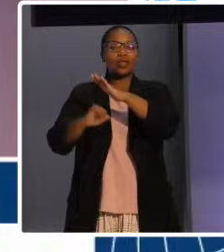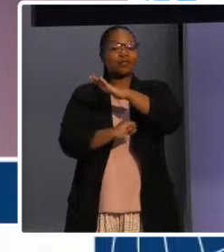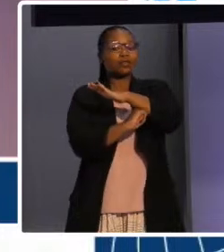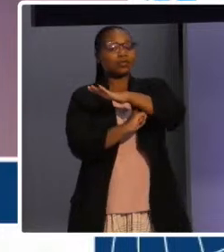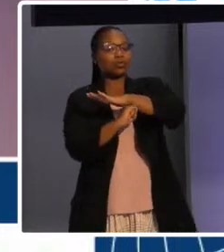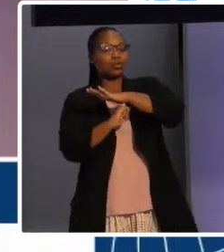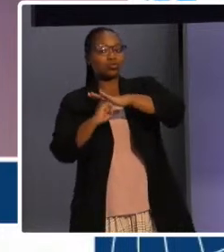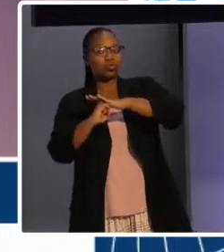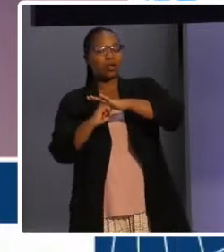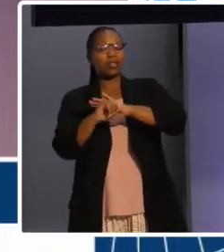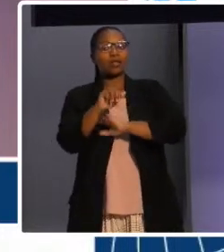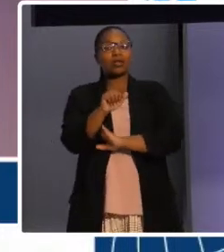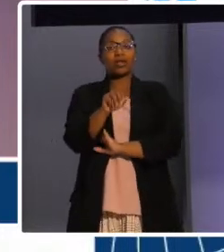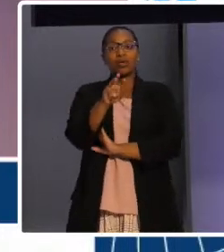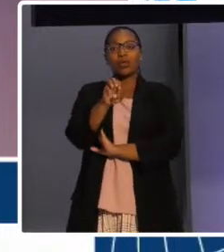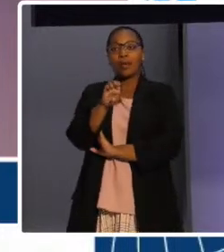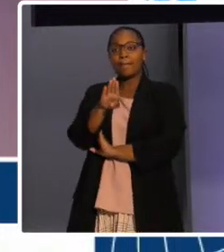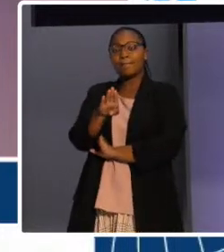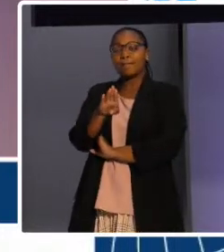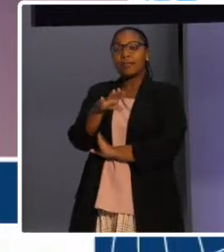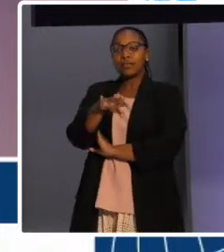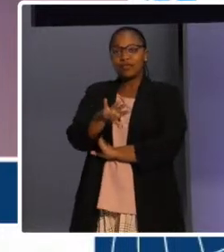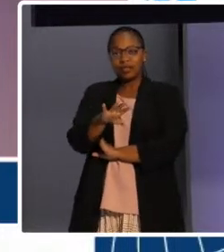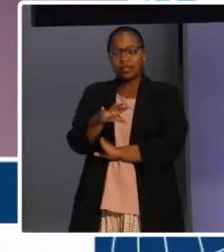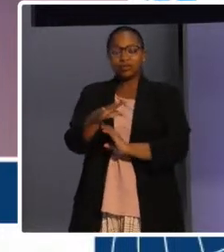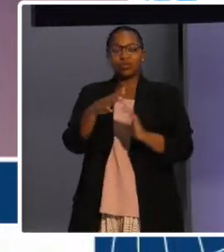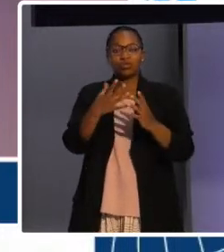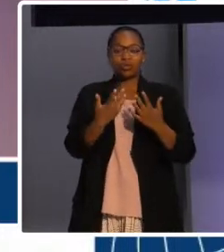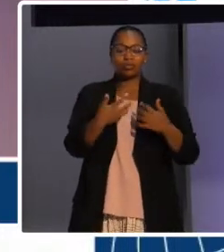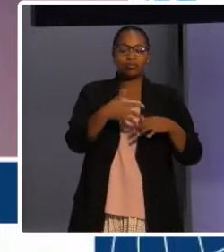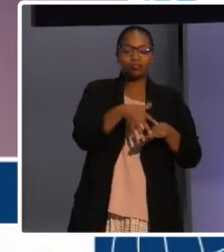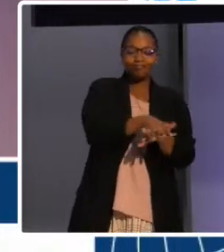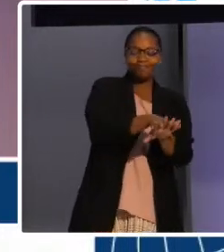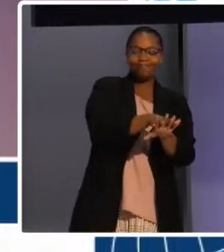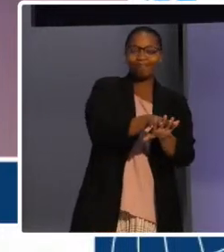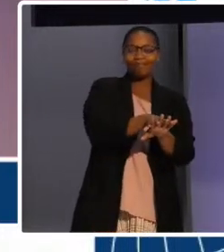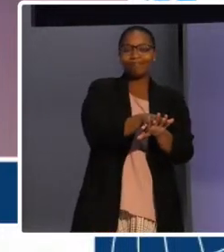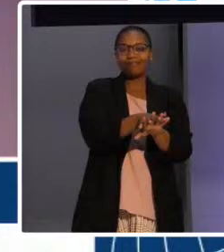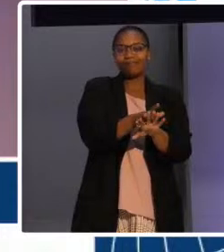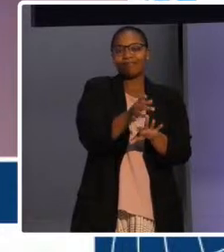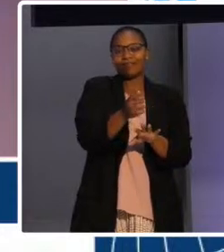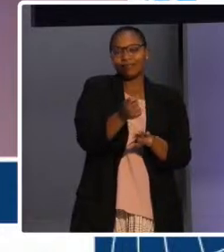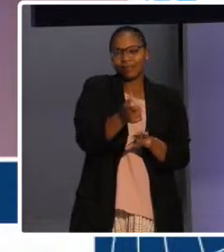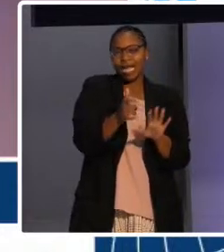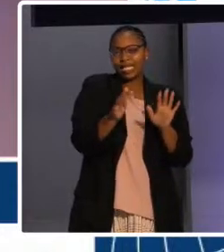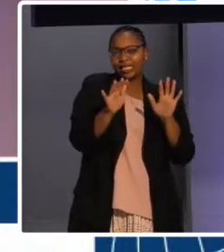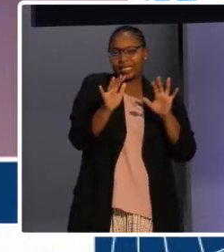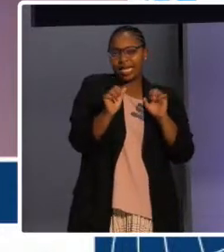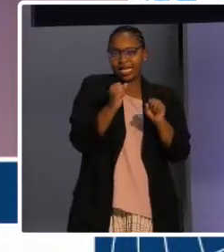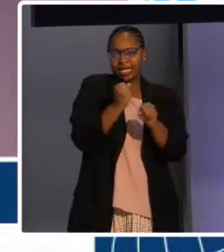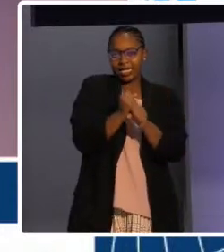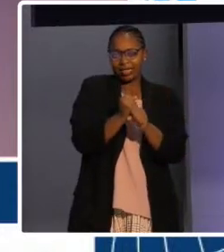in place in its nearly 10 years of existence.